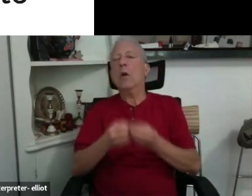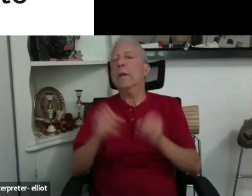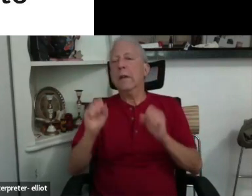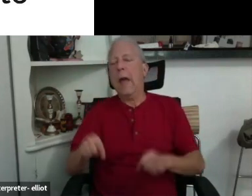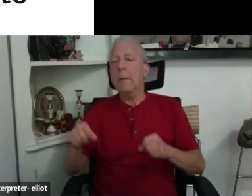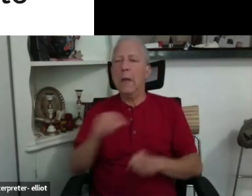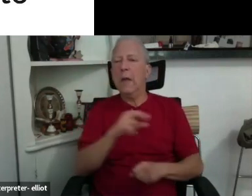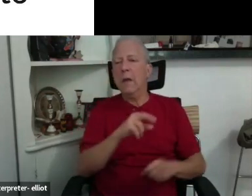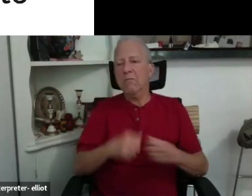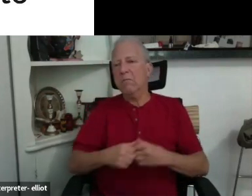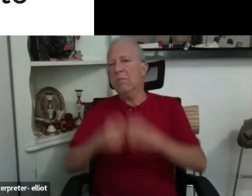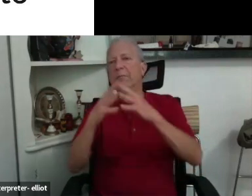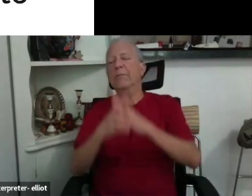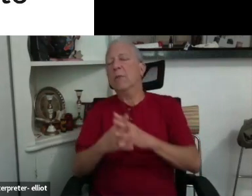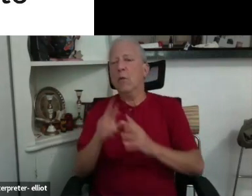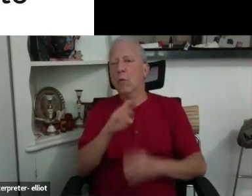reinstated.